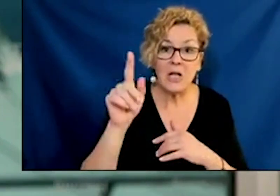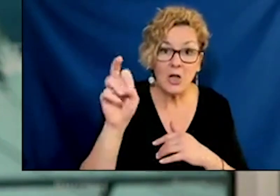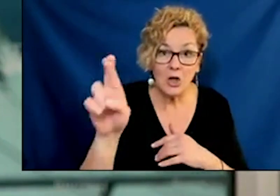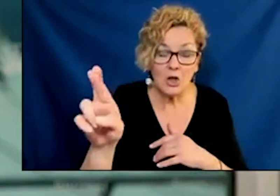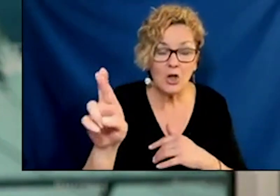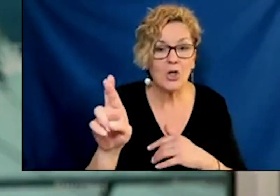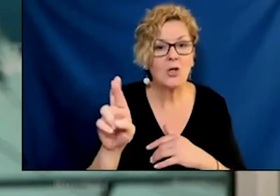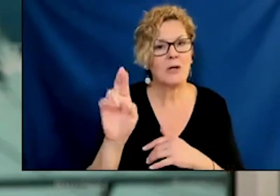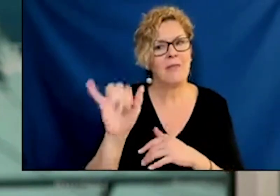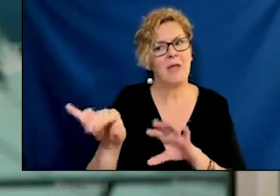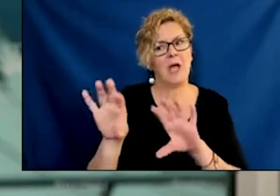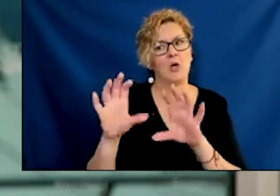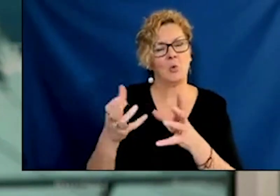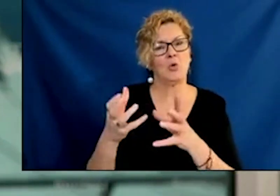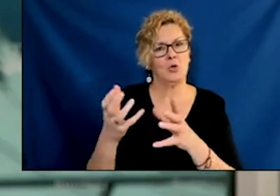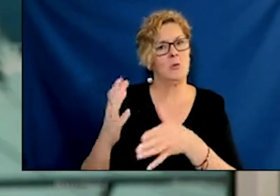particular.